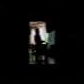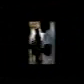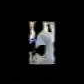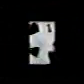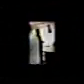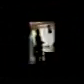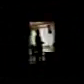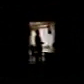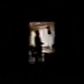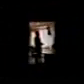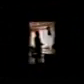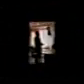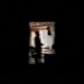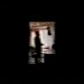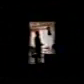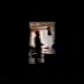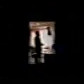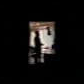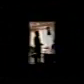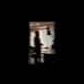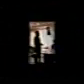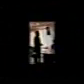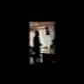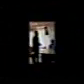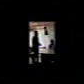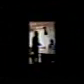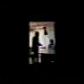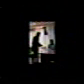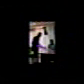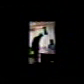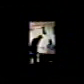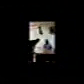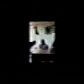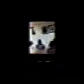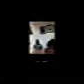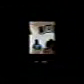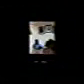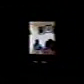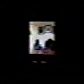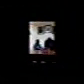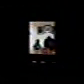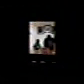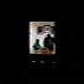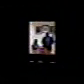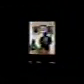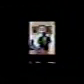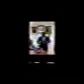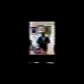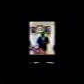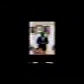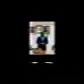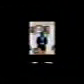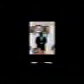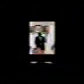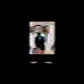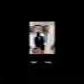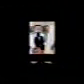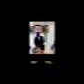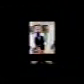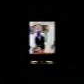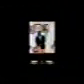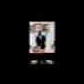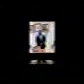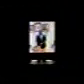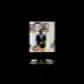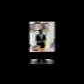itself against the knowledge of God and bring it into captivity. They thought they'll bring you into captivity before, but you now,